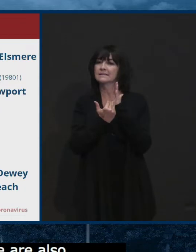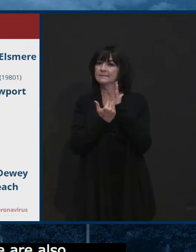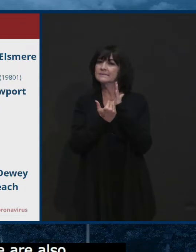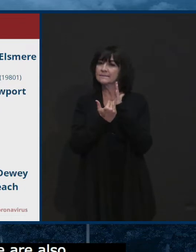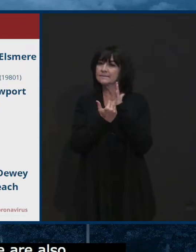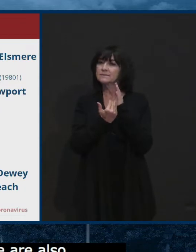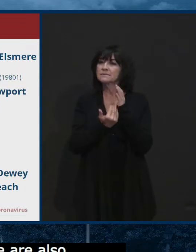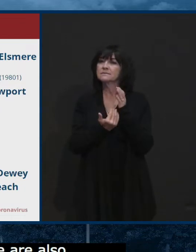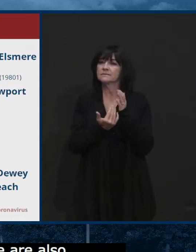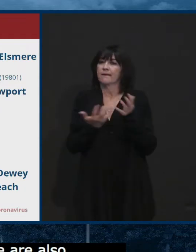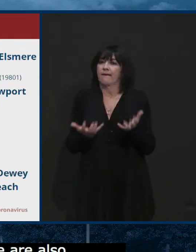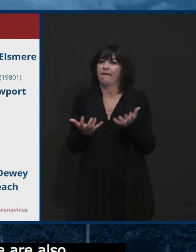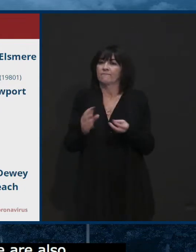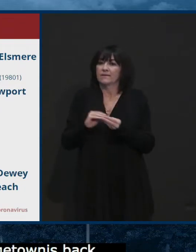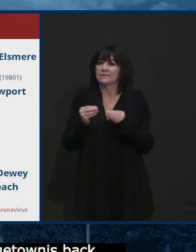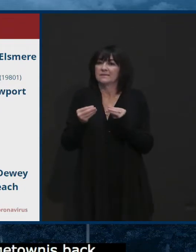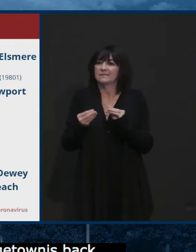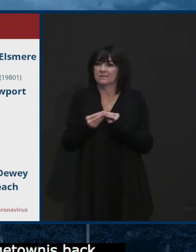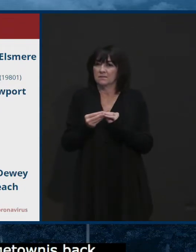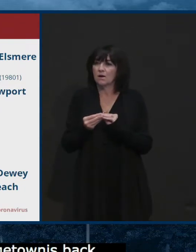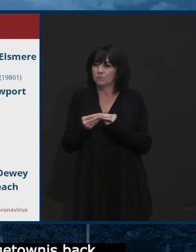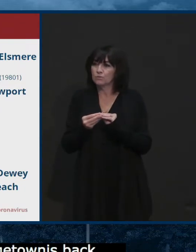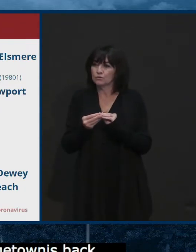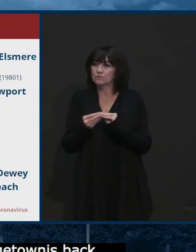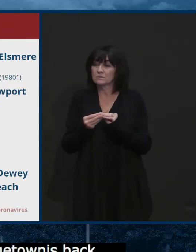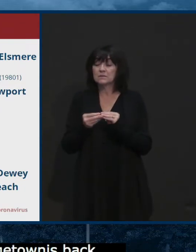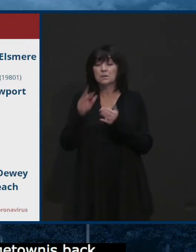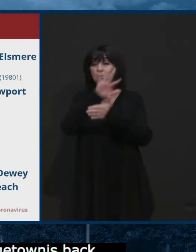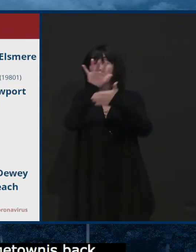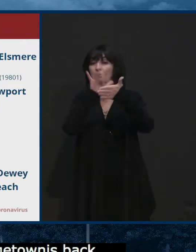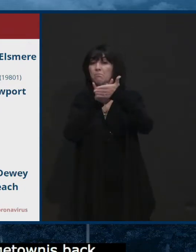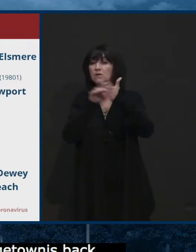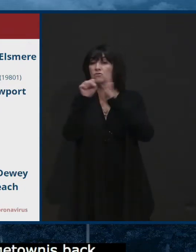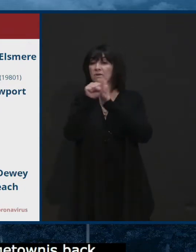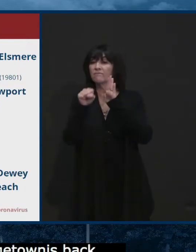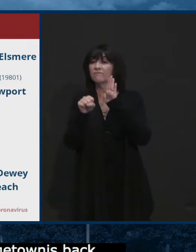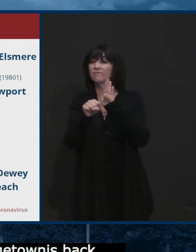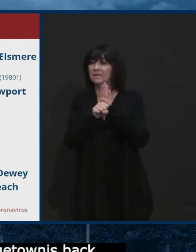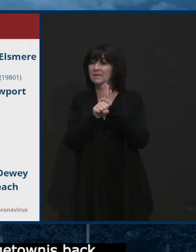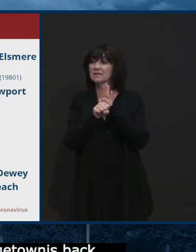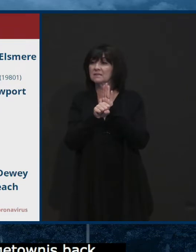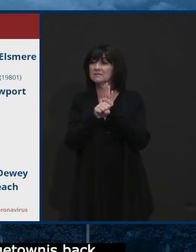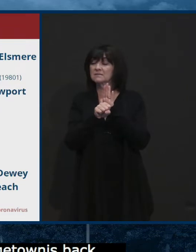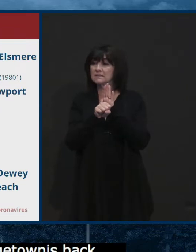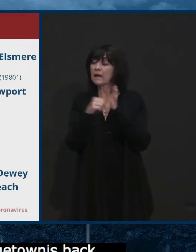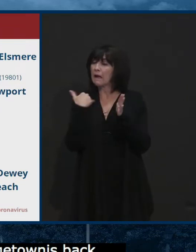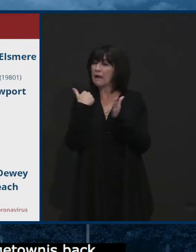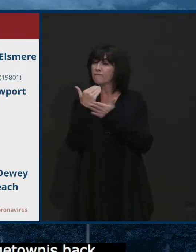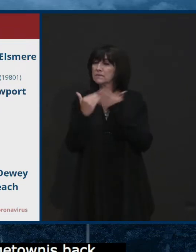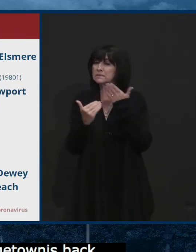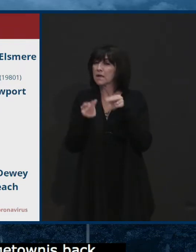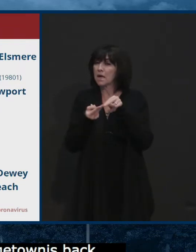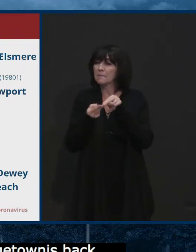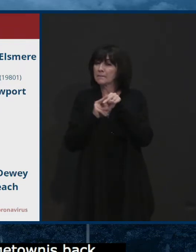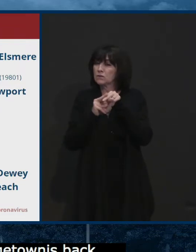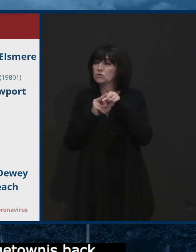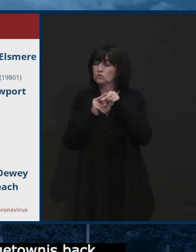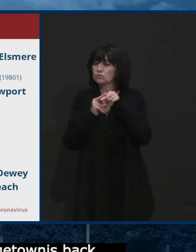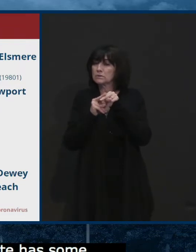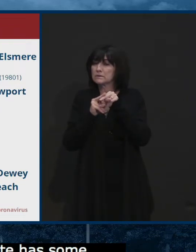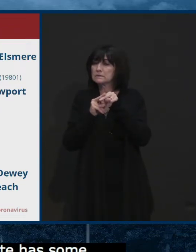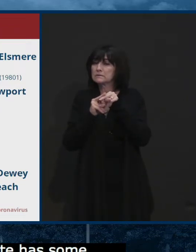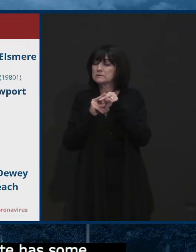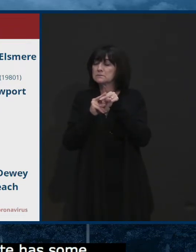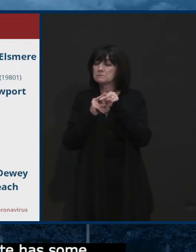of areas in Delaware now. The middle of the state has some increases in cases,